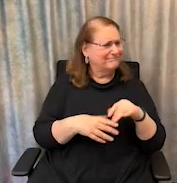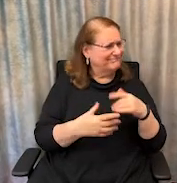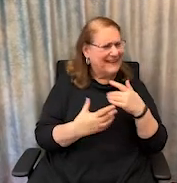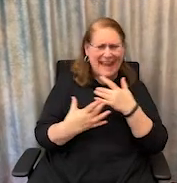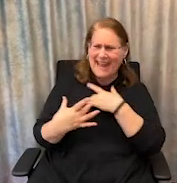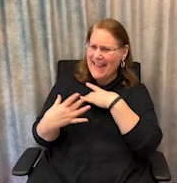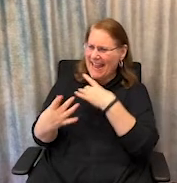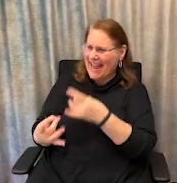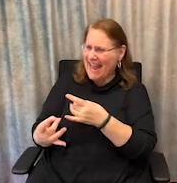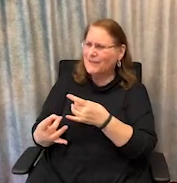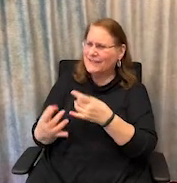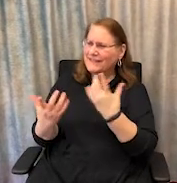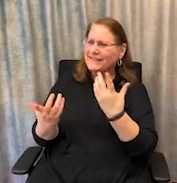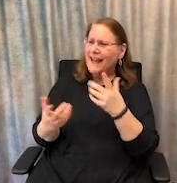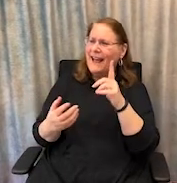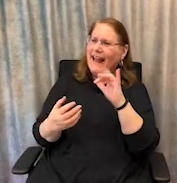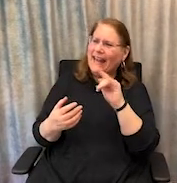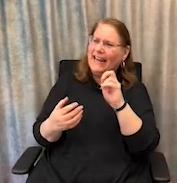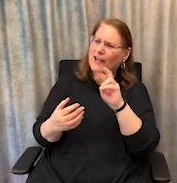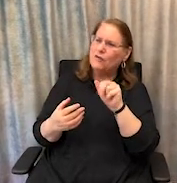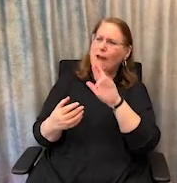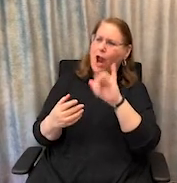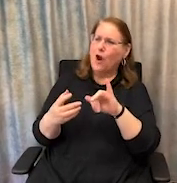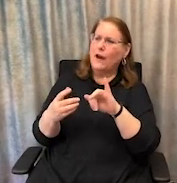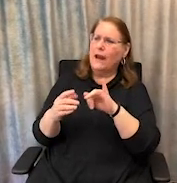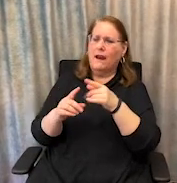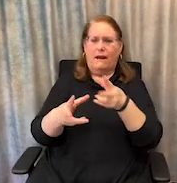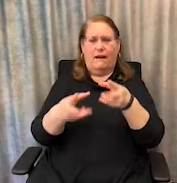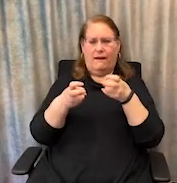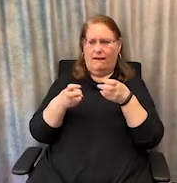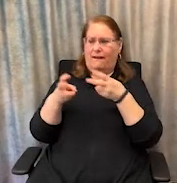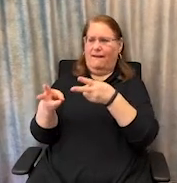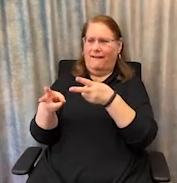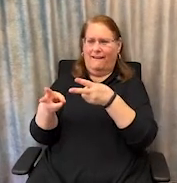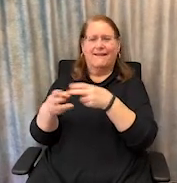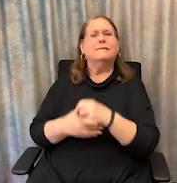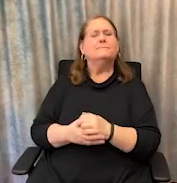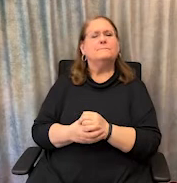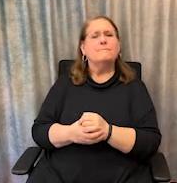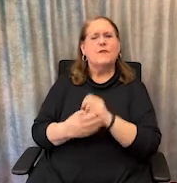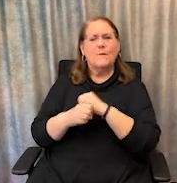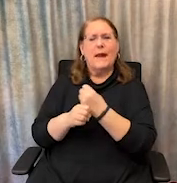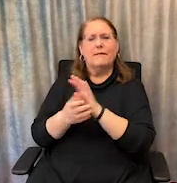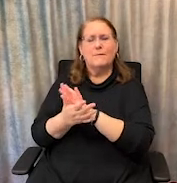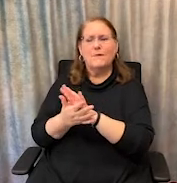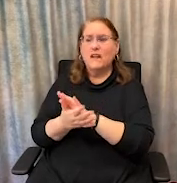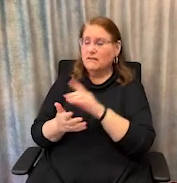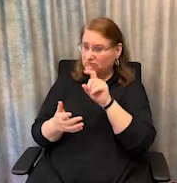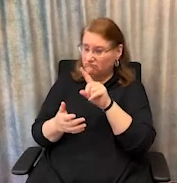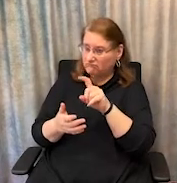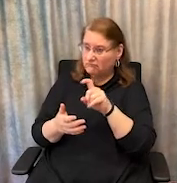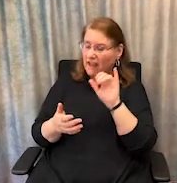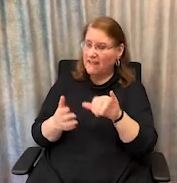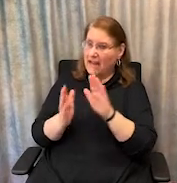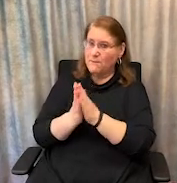Nice, interesting. So it has kind of a literary source that you adapted. Did you find it kind